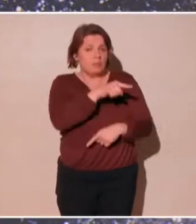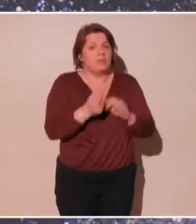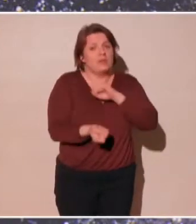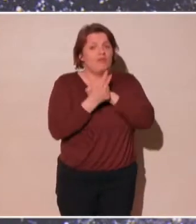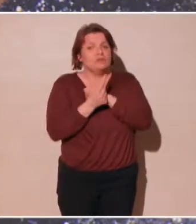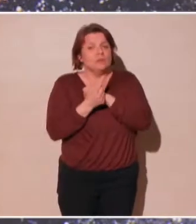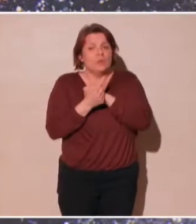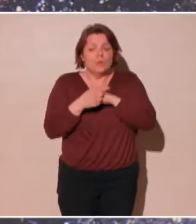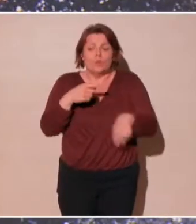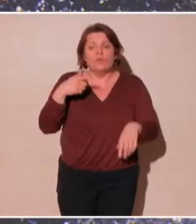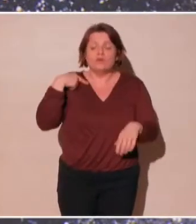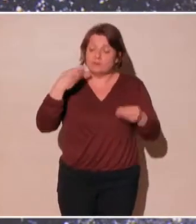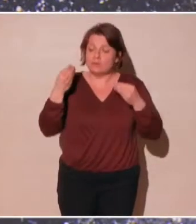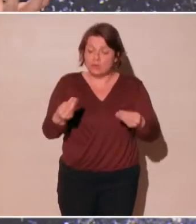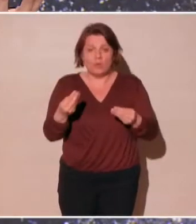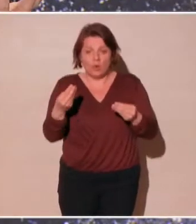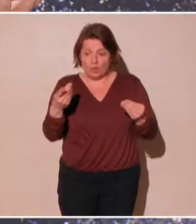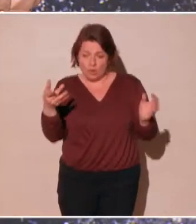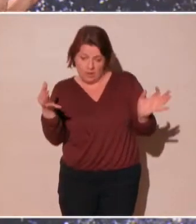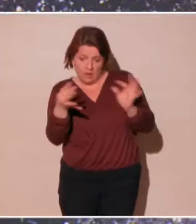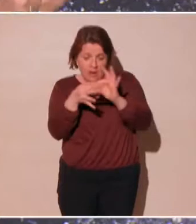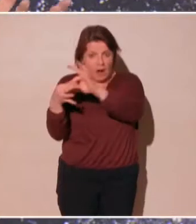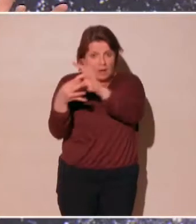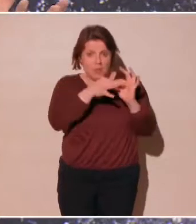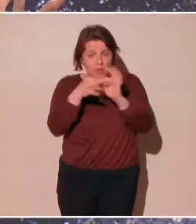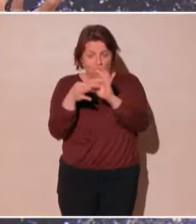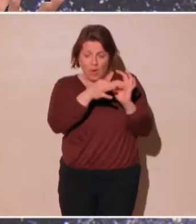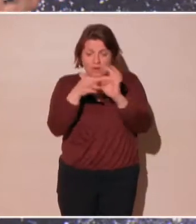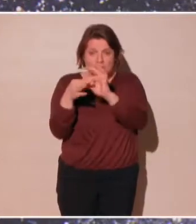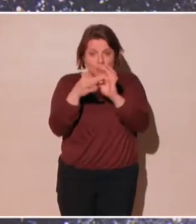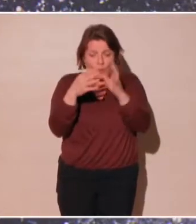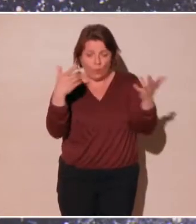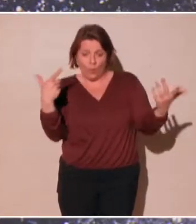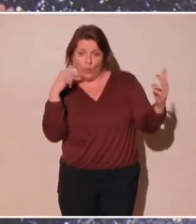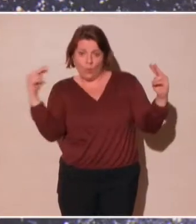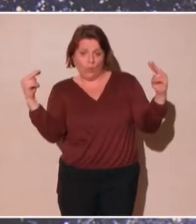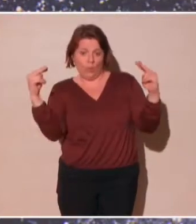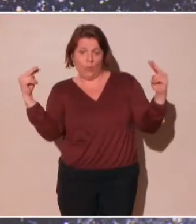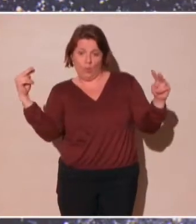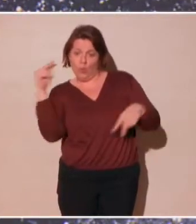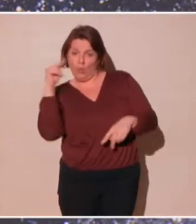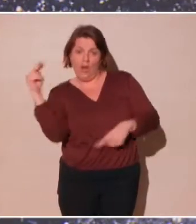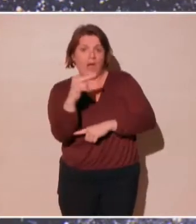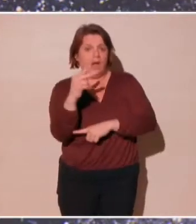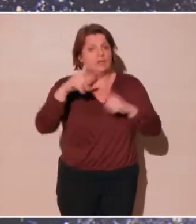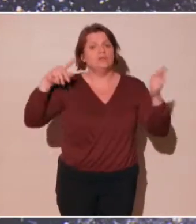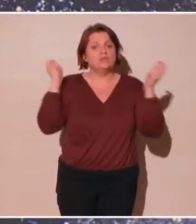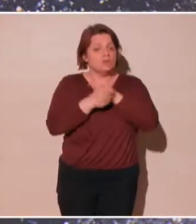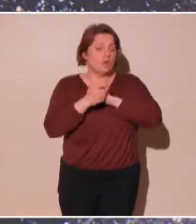these innovations. We will change the way that they relate to AI, and we will change their